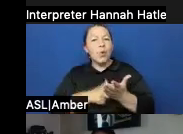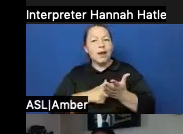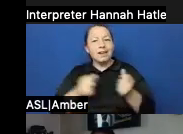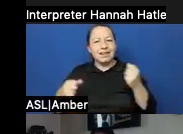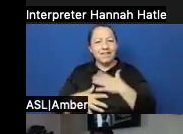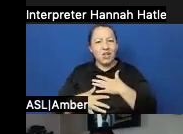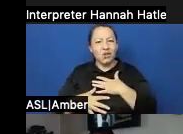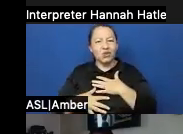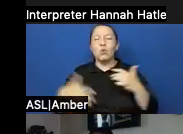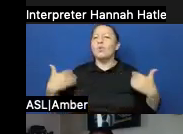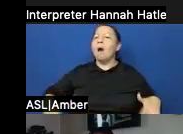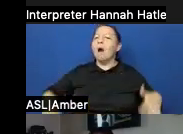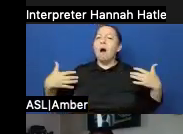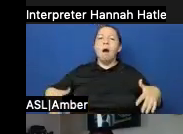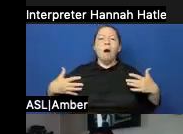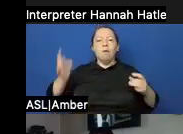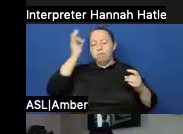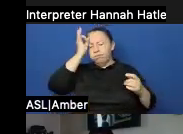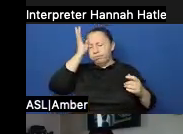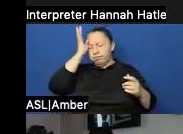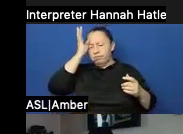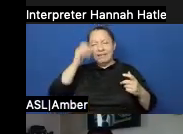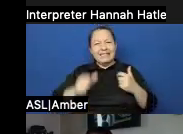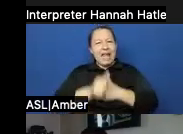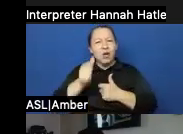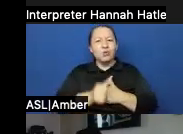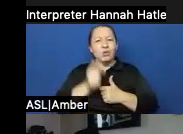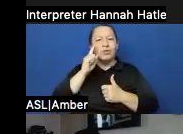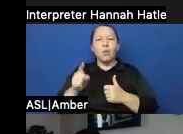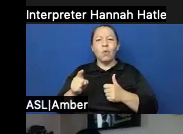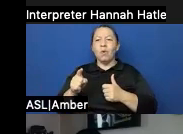incredibly dangerous it is for a corrupt exploiter